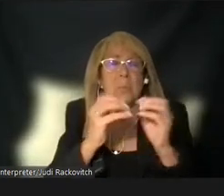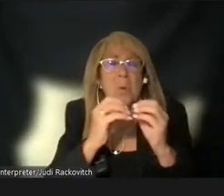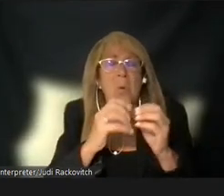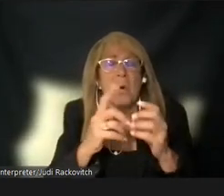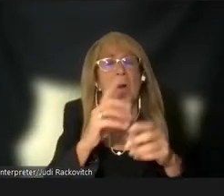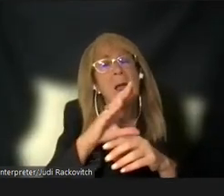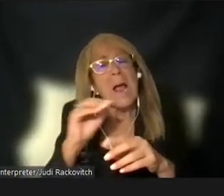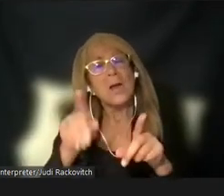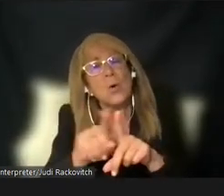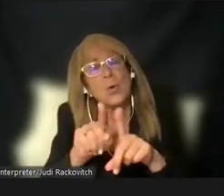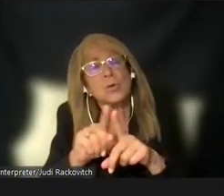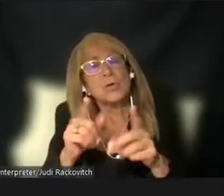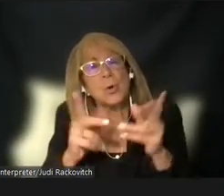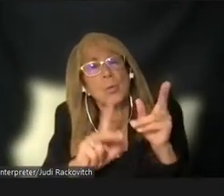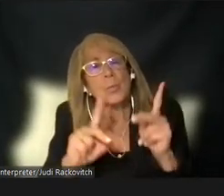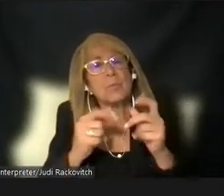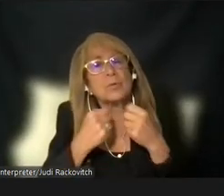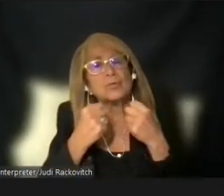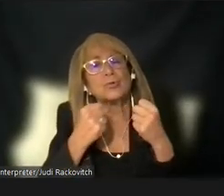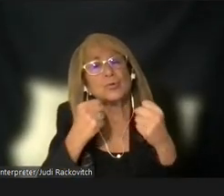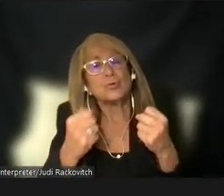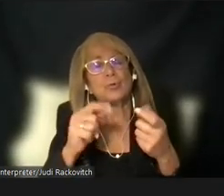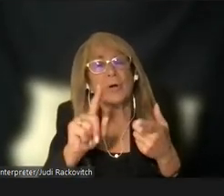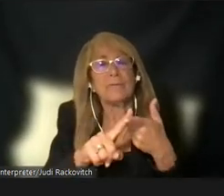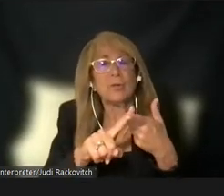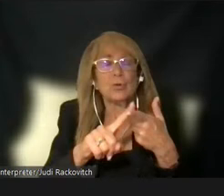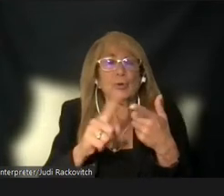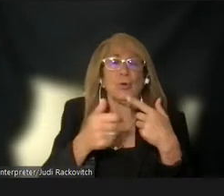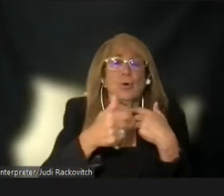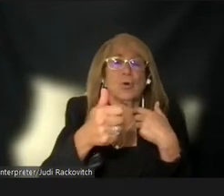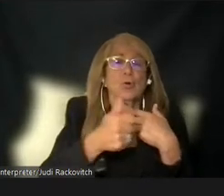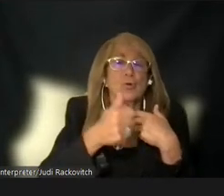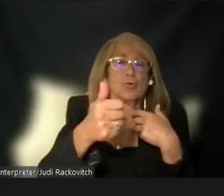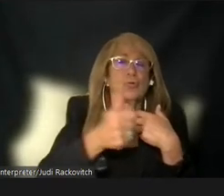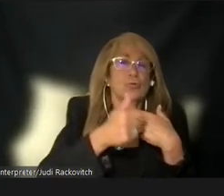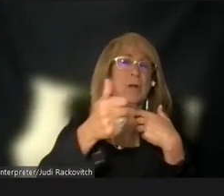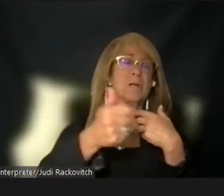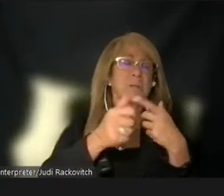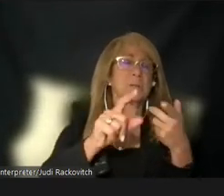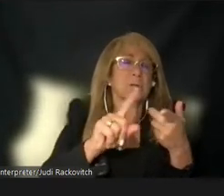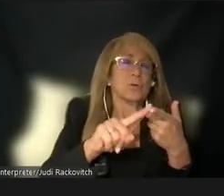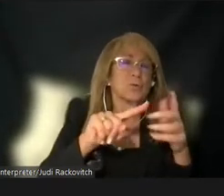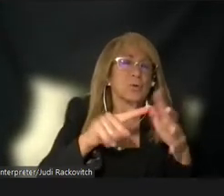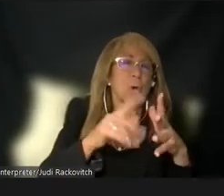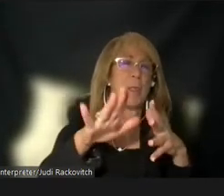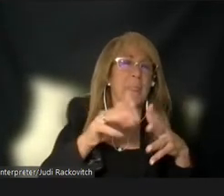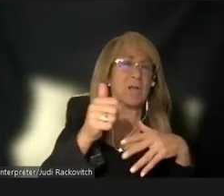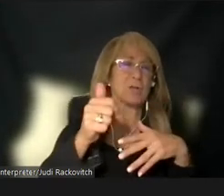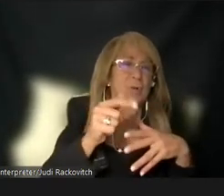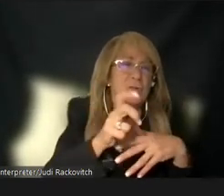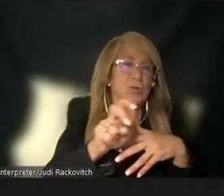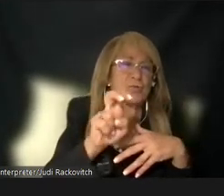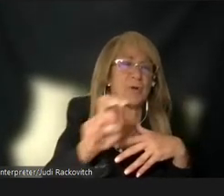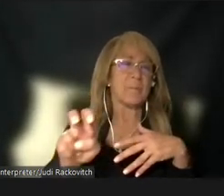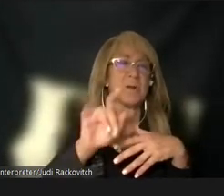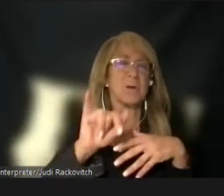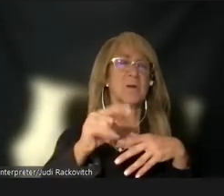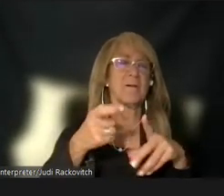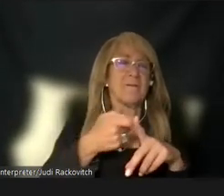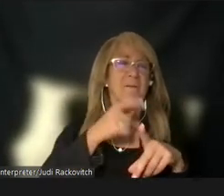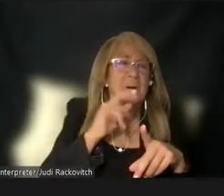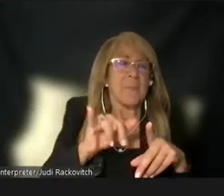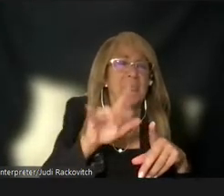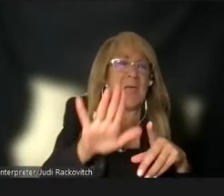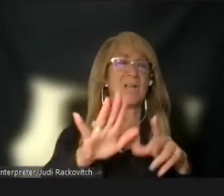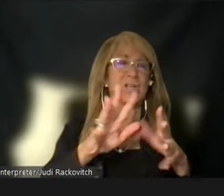many people driving to transit stations near the Central Business District to begin their transit trip. Based on the preliminary analysis, the shift to transit would not notably